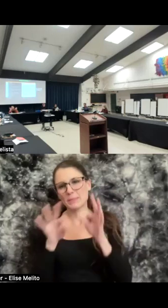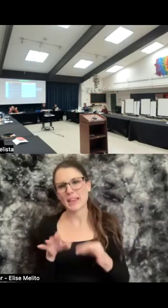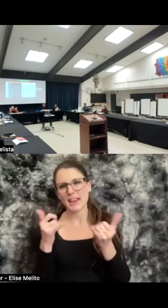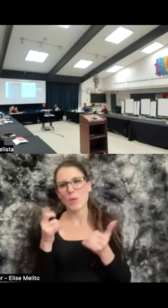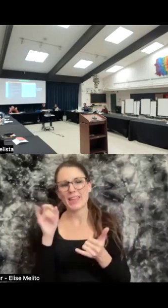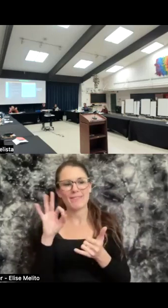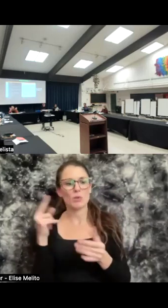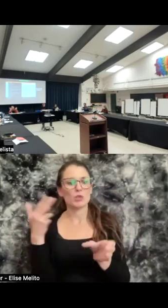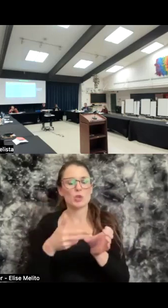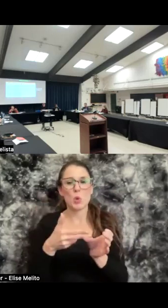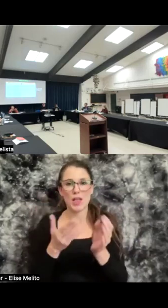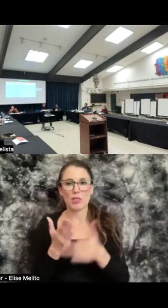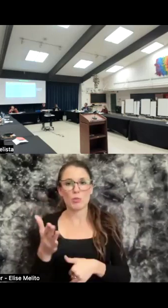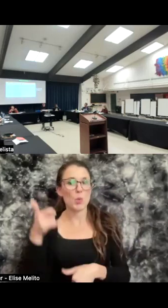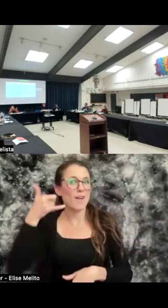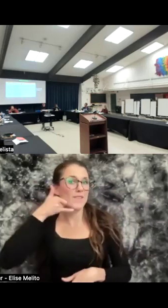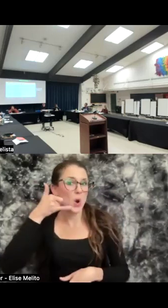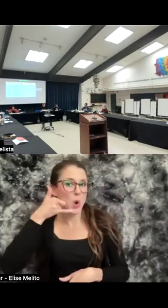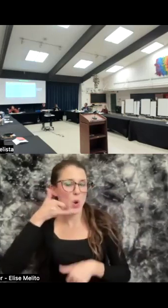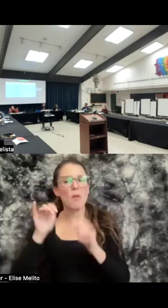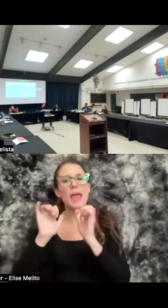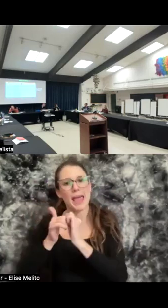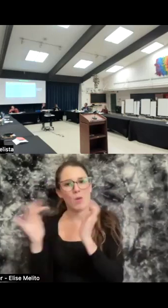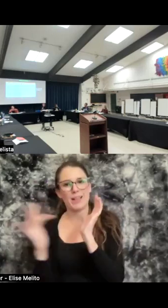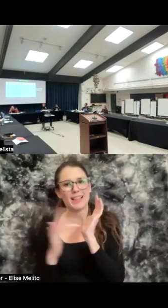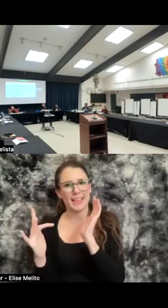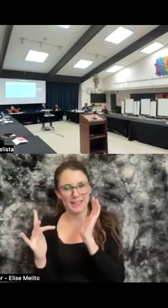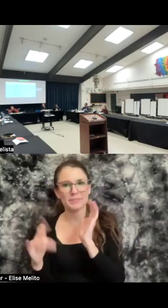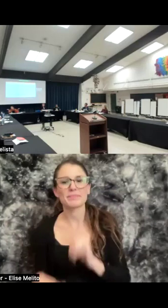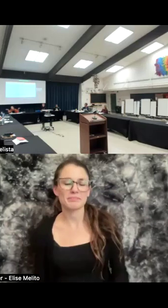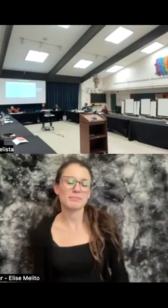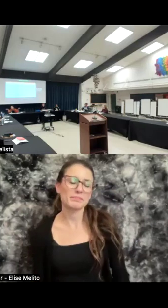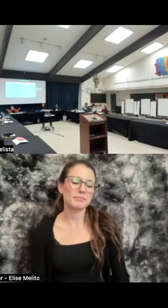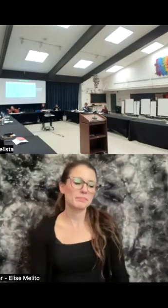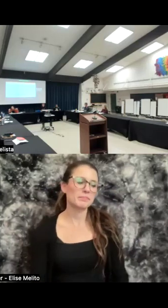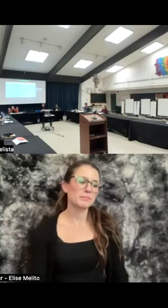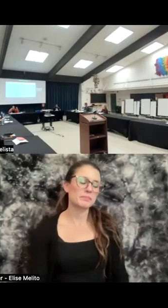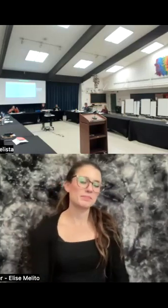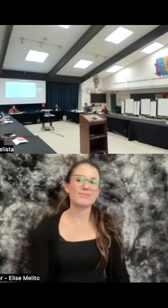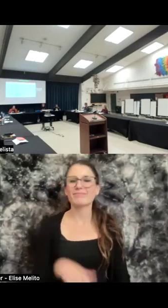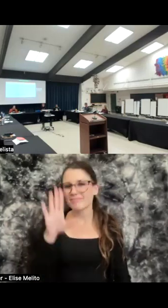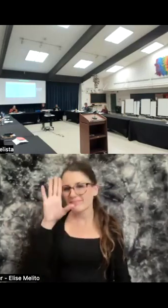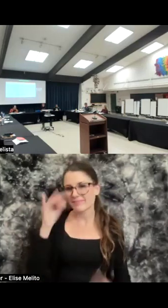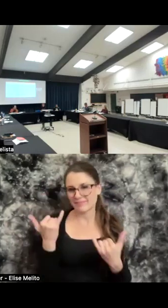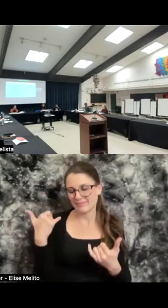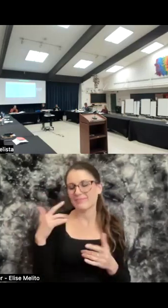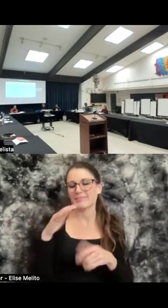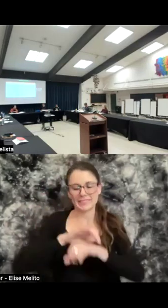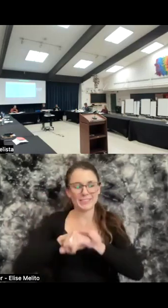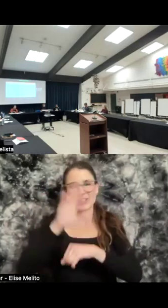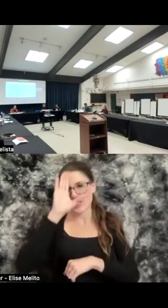podrá escuchar la interpretación. Necesita la aplicación de Zoom instalada. Hi everyone, this event